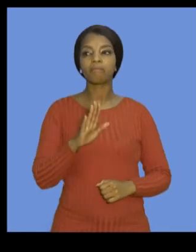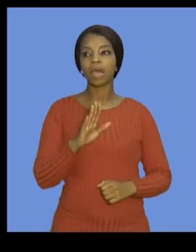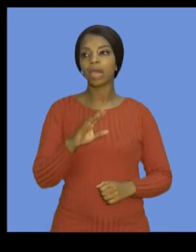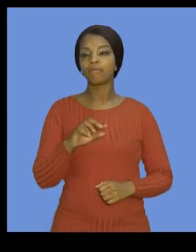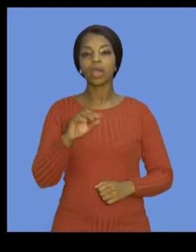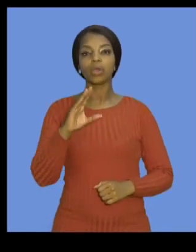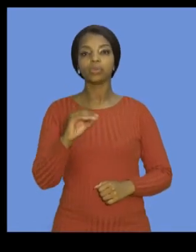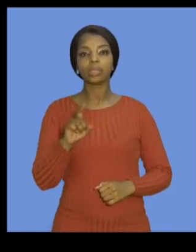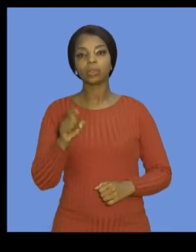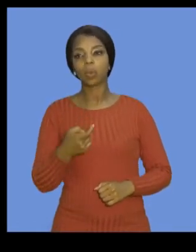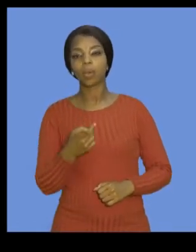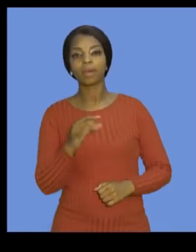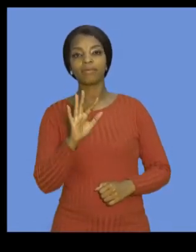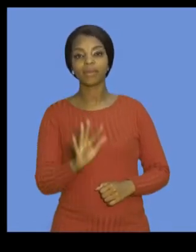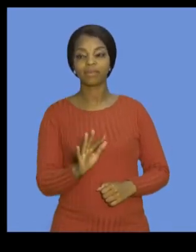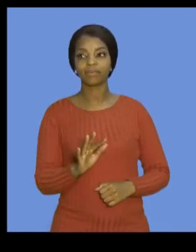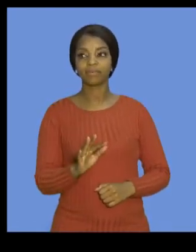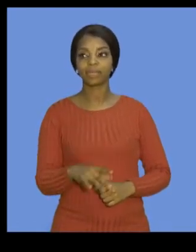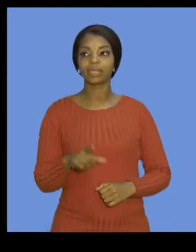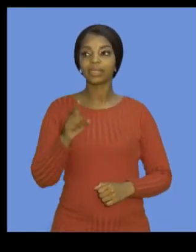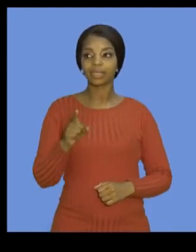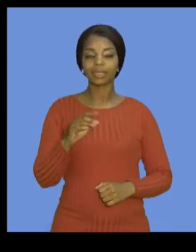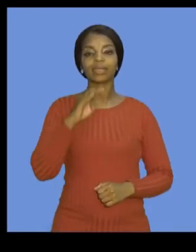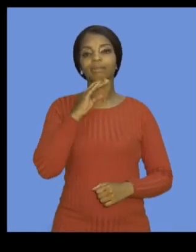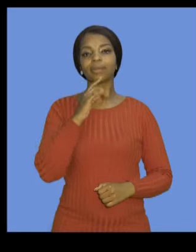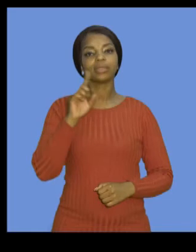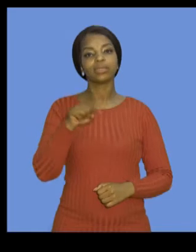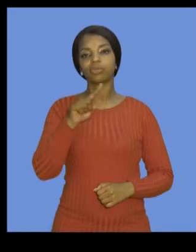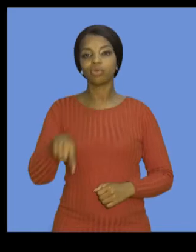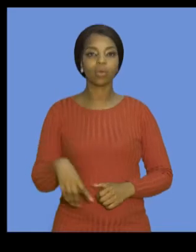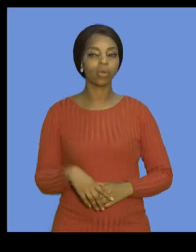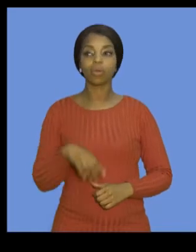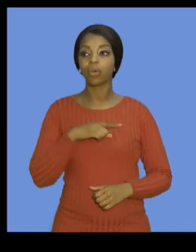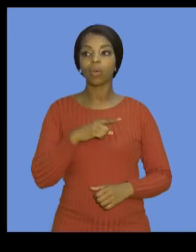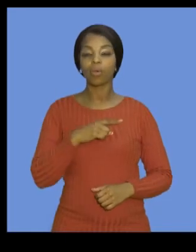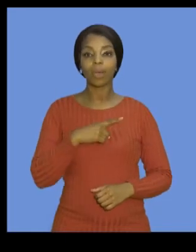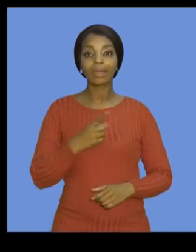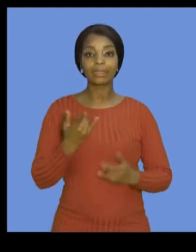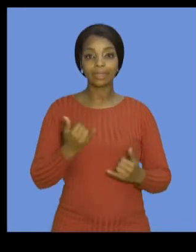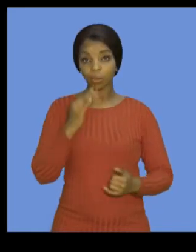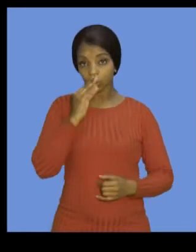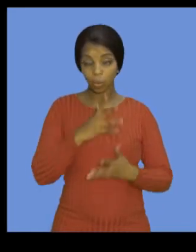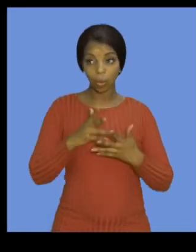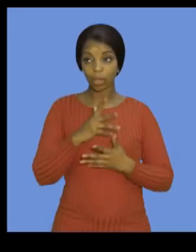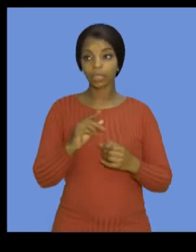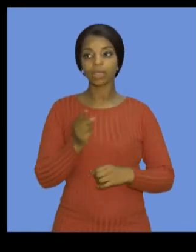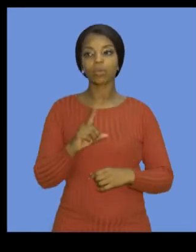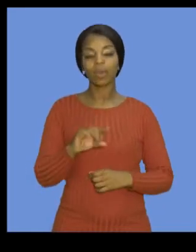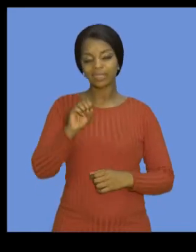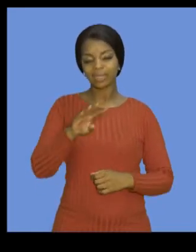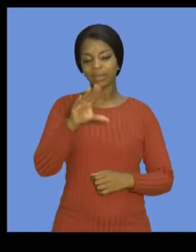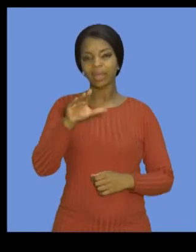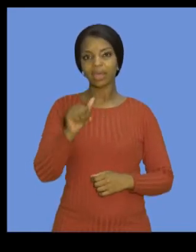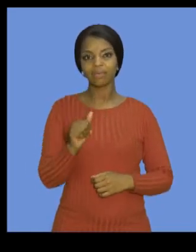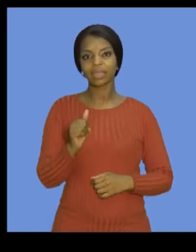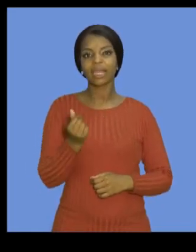2,520, 5 like this, and you write this as your answer, this would be marked wrong. Why? Because we're talking South African